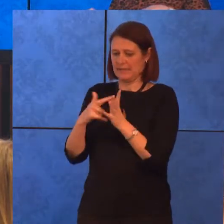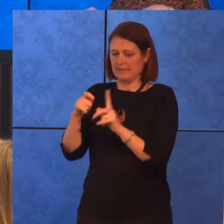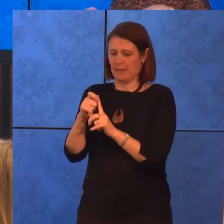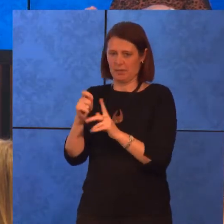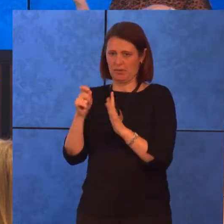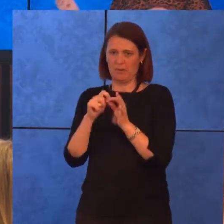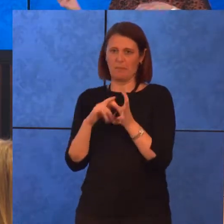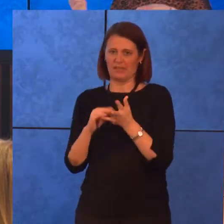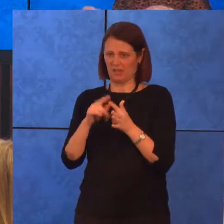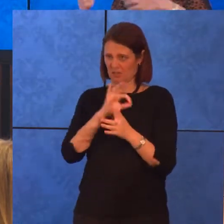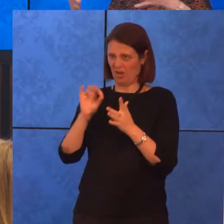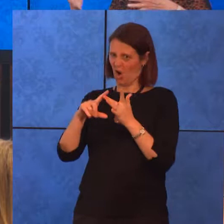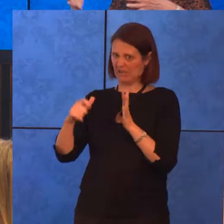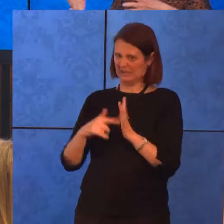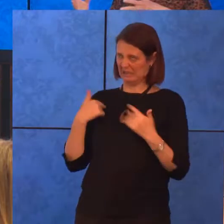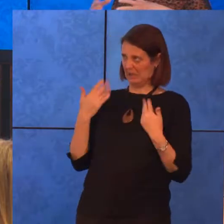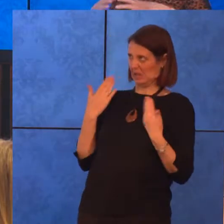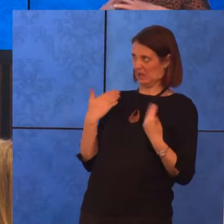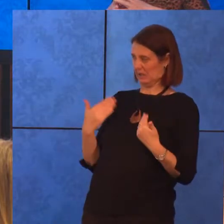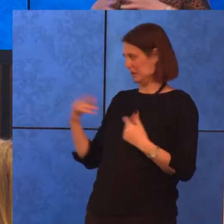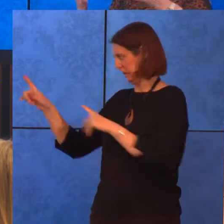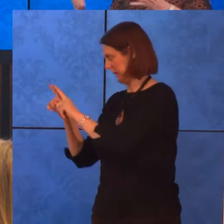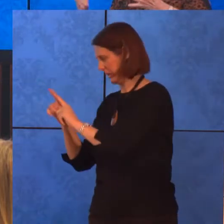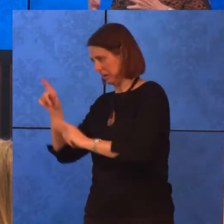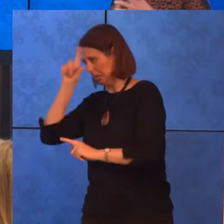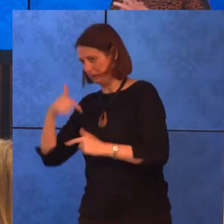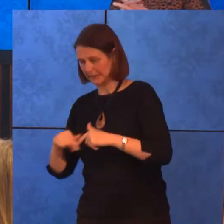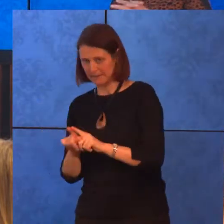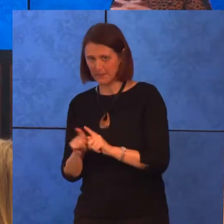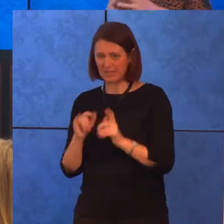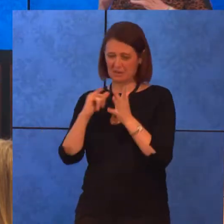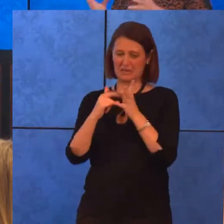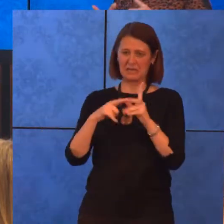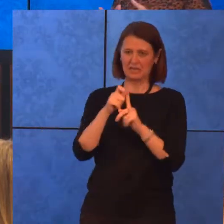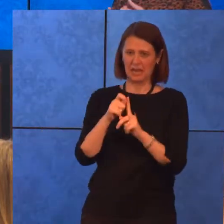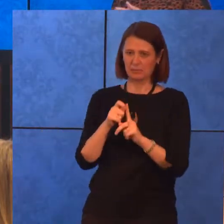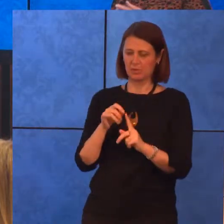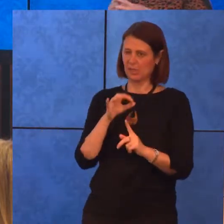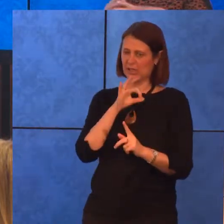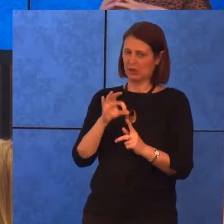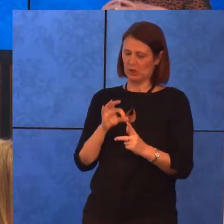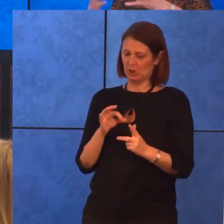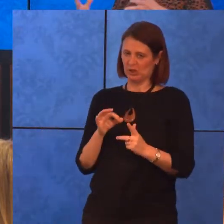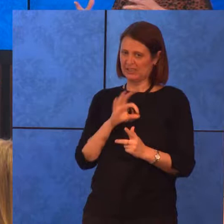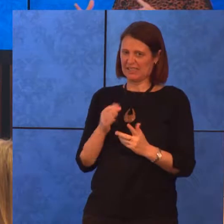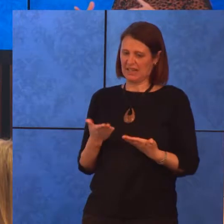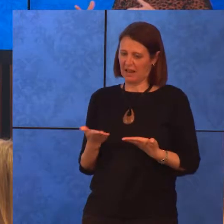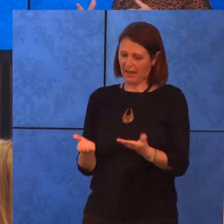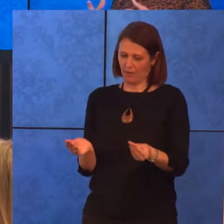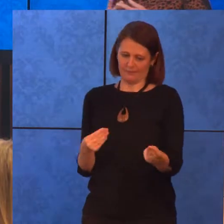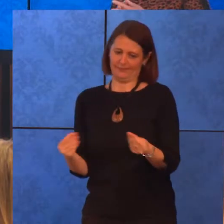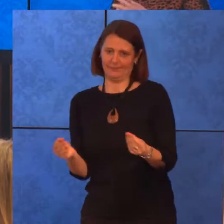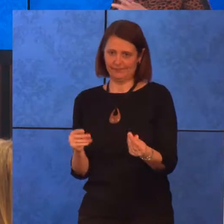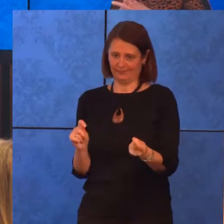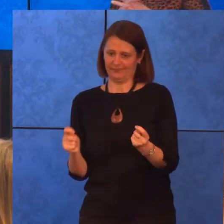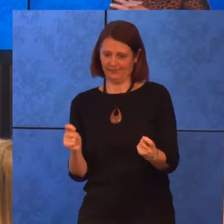an ICT expert, but I think most people know that what I hear is that SAP is a very unforgiving, doesn't allow you to do too much to